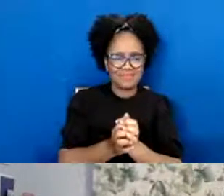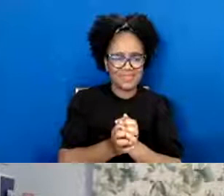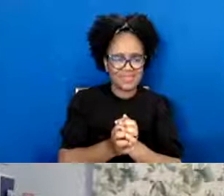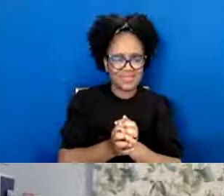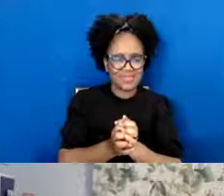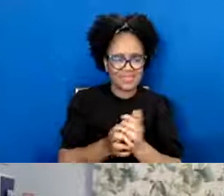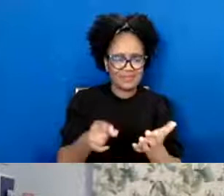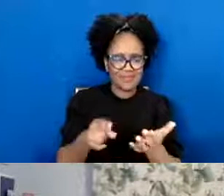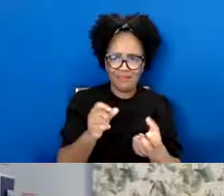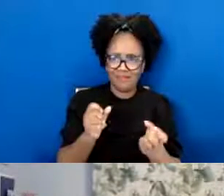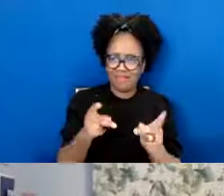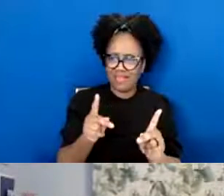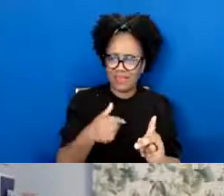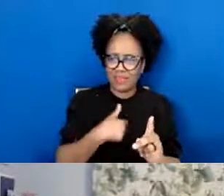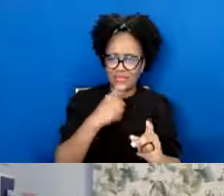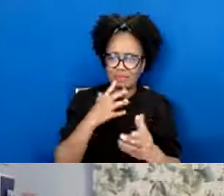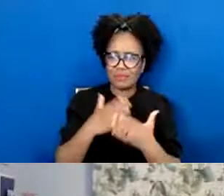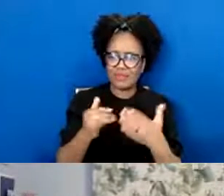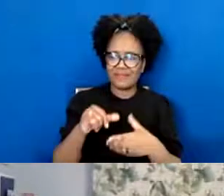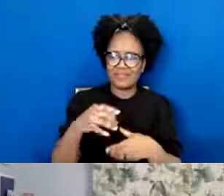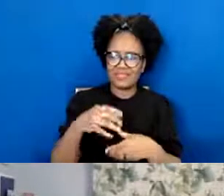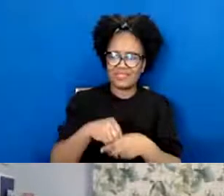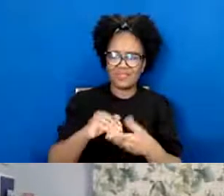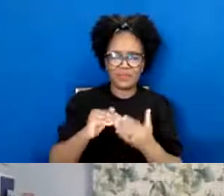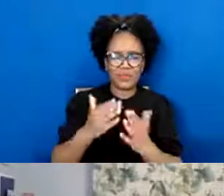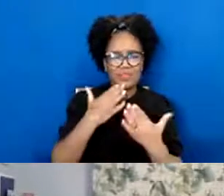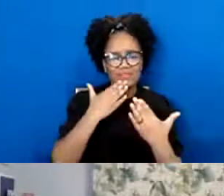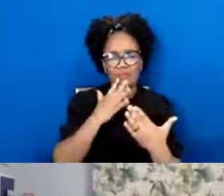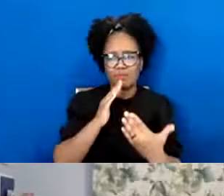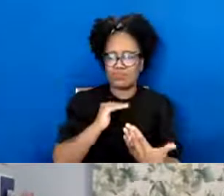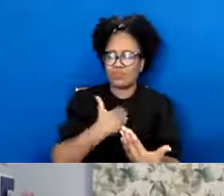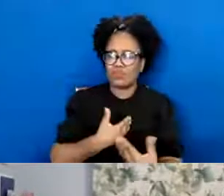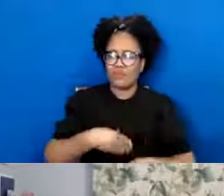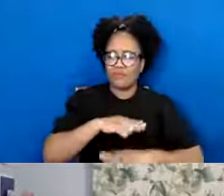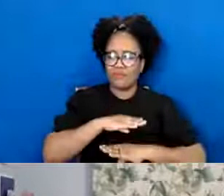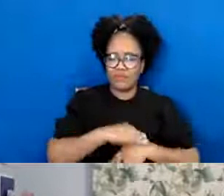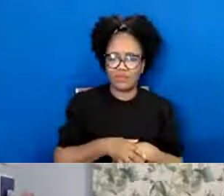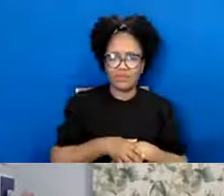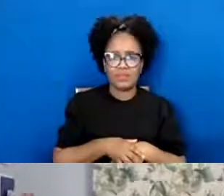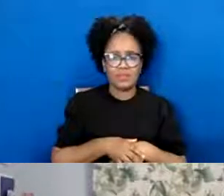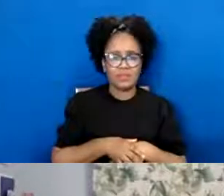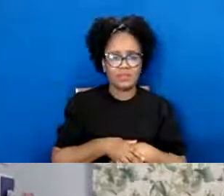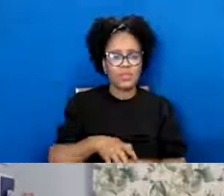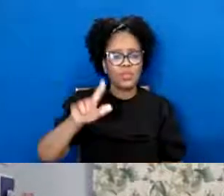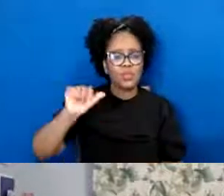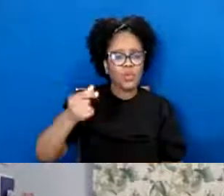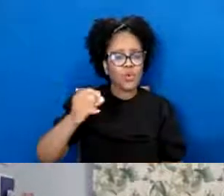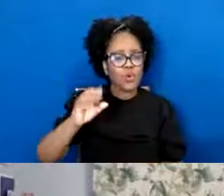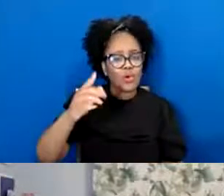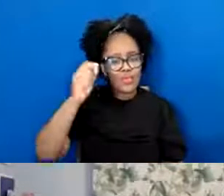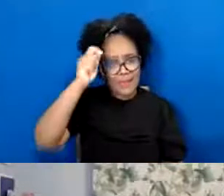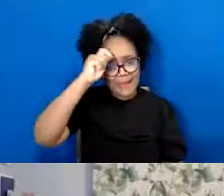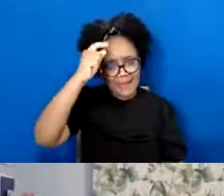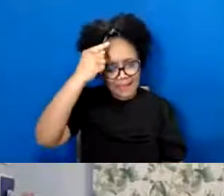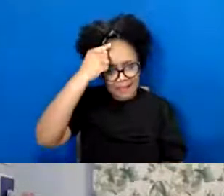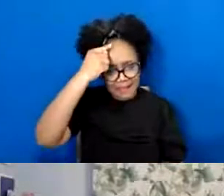It's been super, super soulful and wonderful for me. And thank y'all, I appreciate this. Thank you, CityLit. What's the logo on your hat? Oh, it's a Star